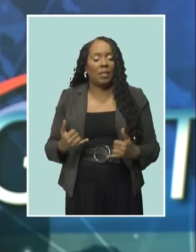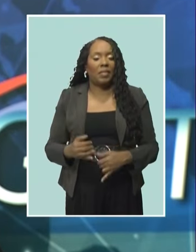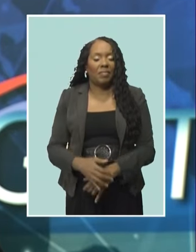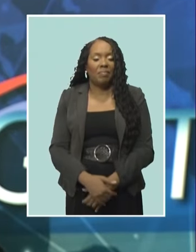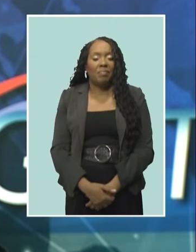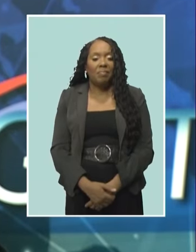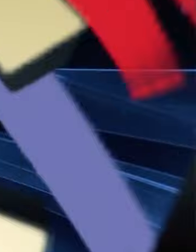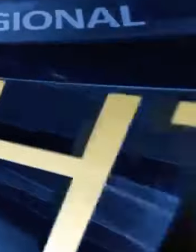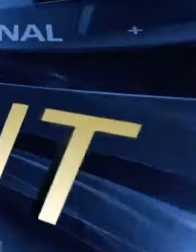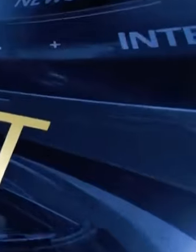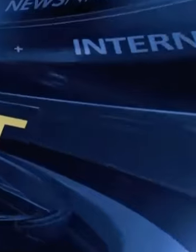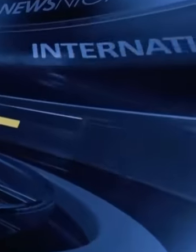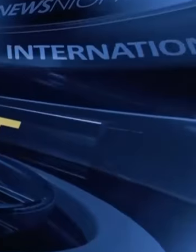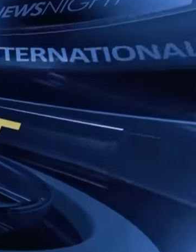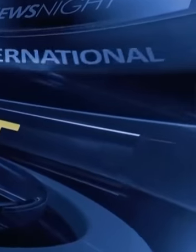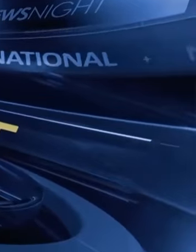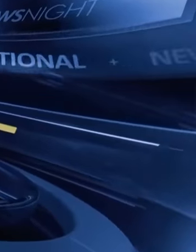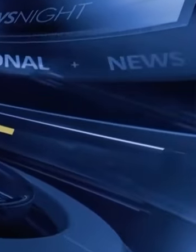be repaired.